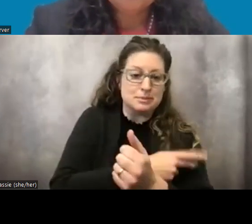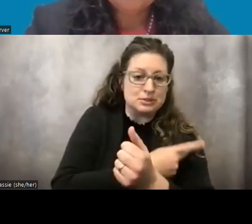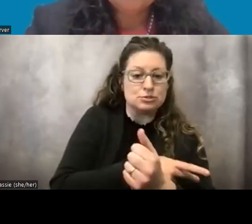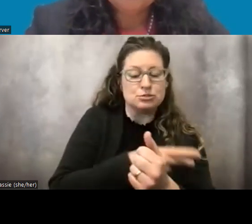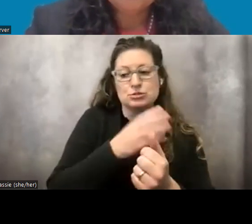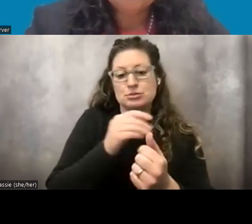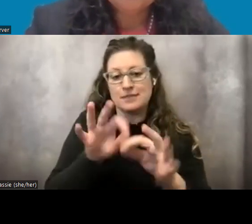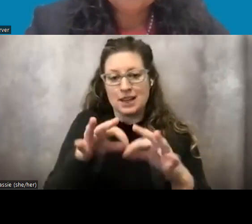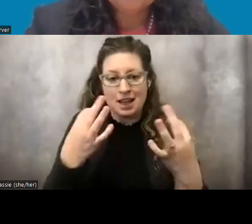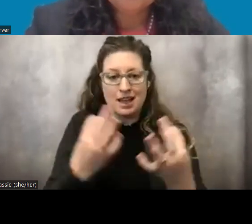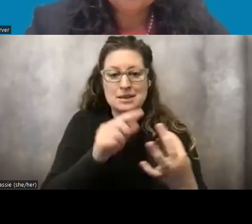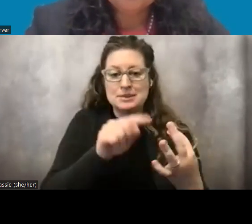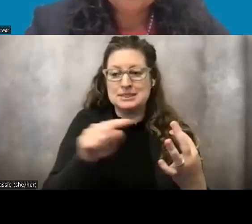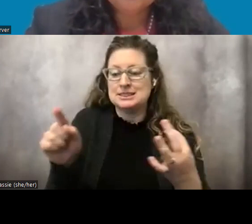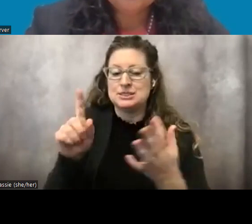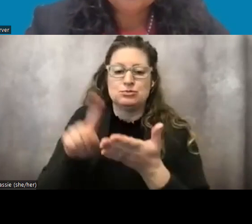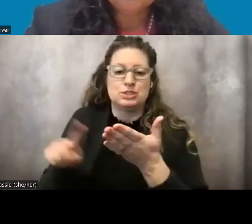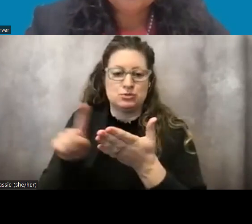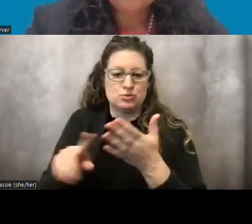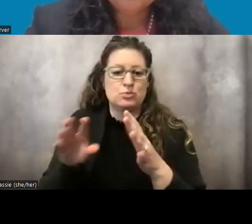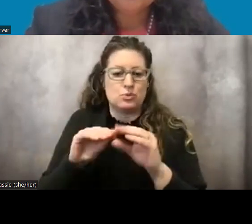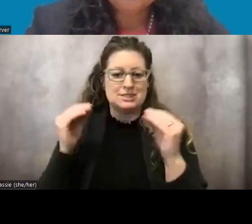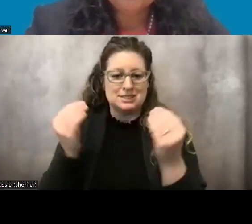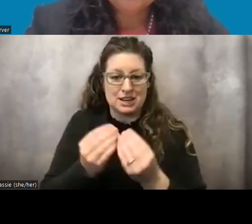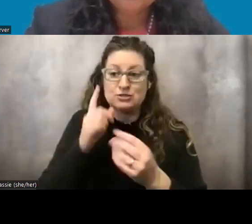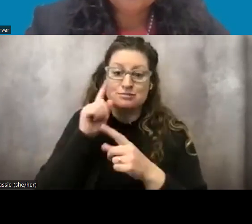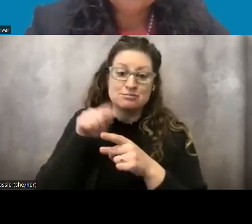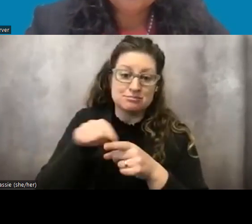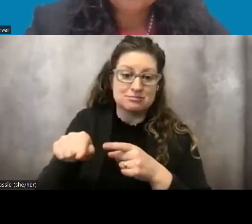engaged research organizations in the field of congenital heart disease.